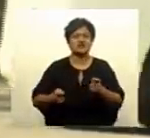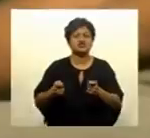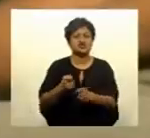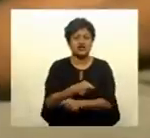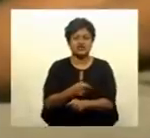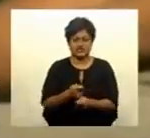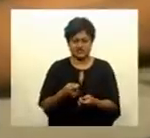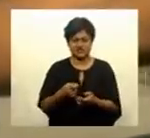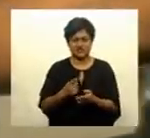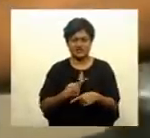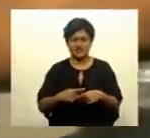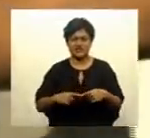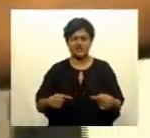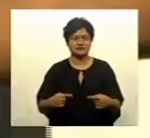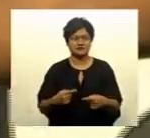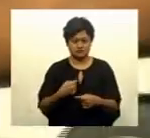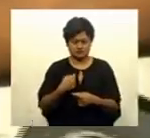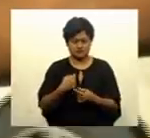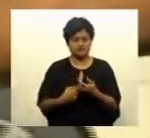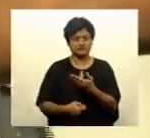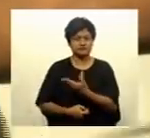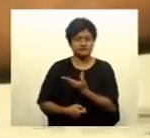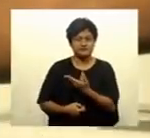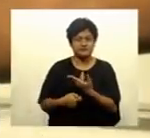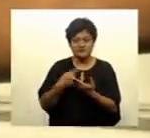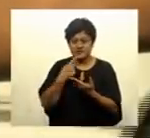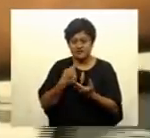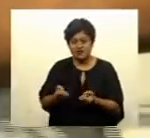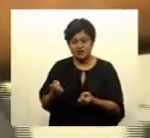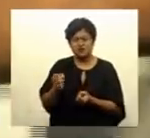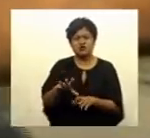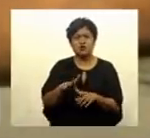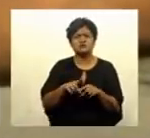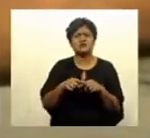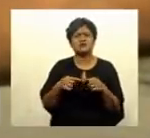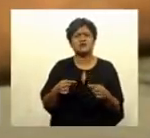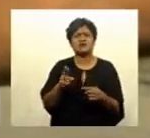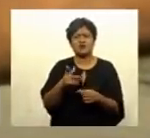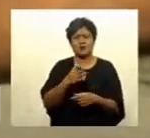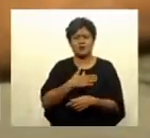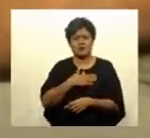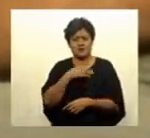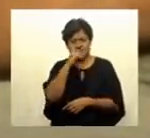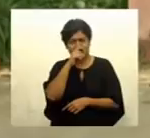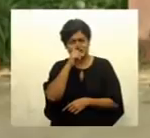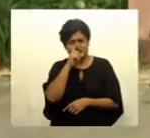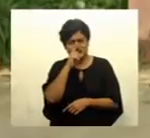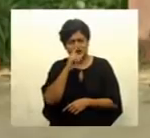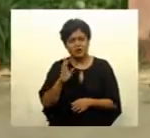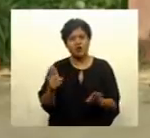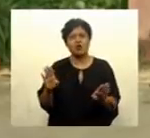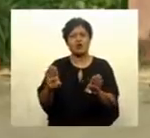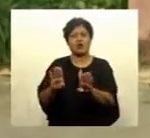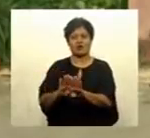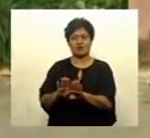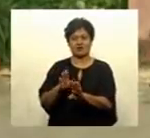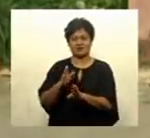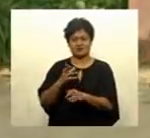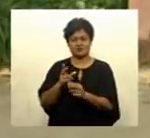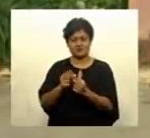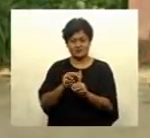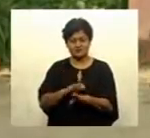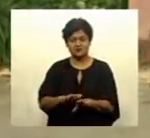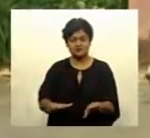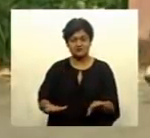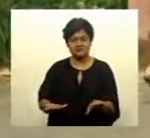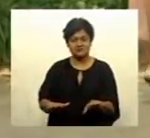curfew. I came to drop some stuff for my sister. She's on lockdown with her kids and she has left me with the